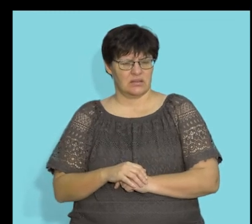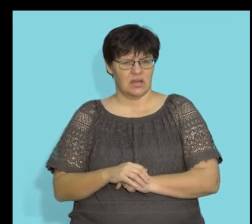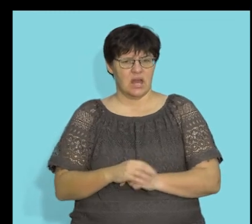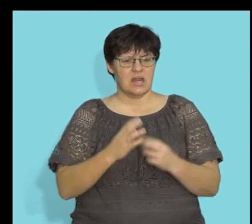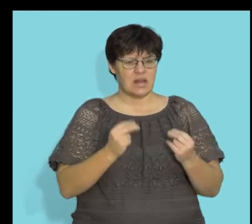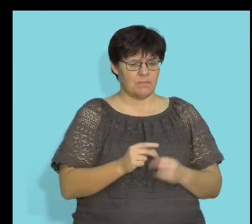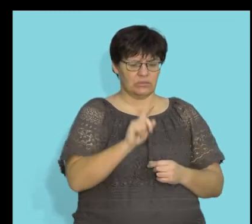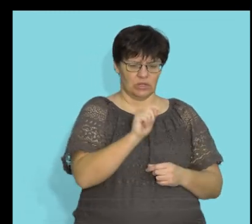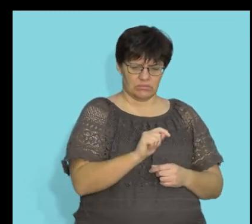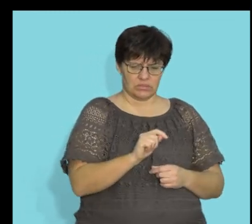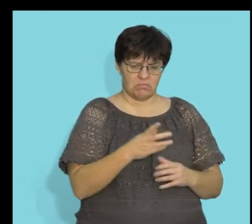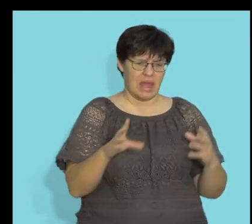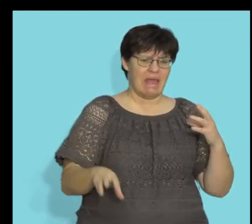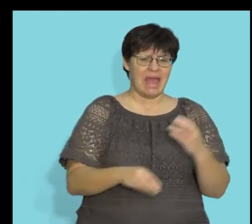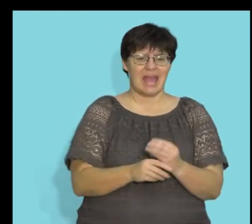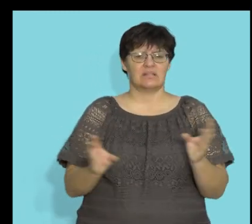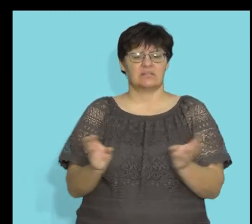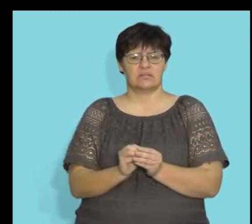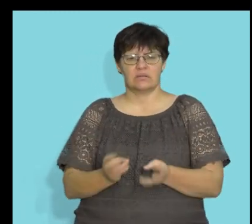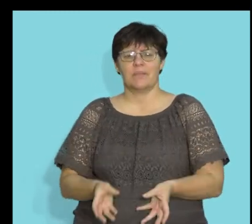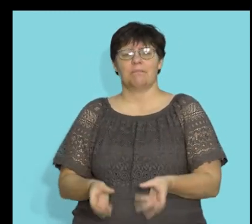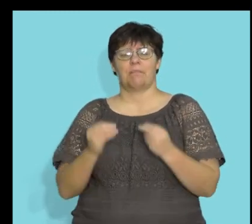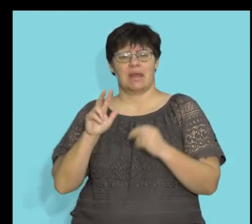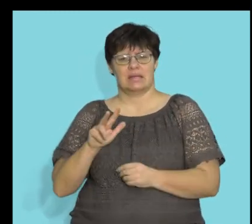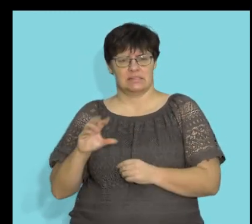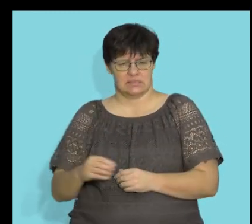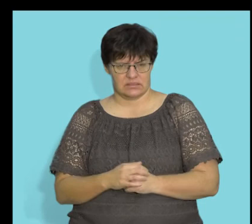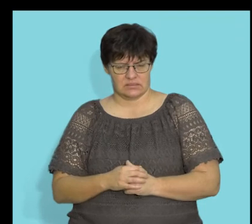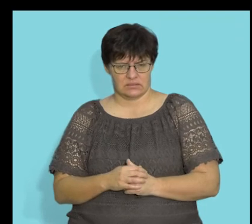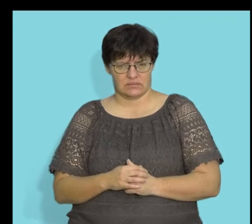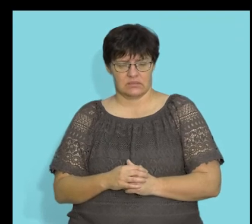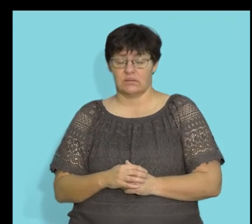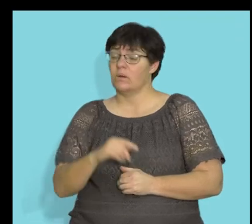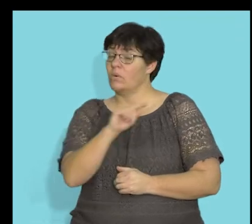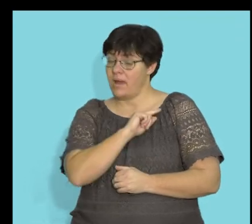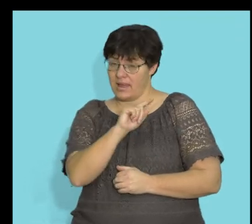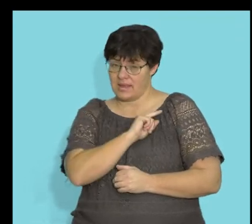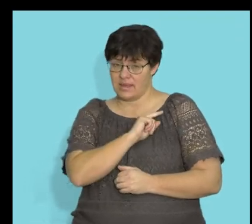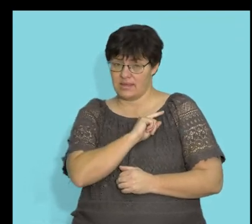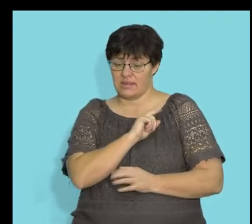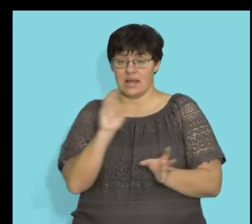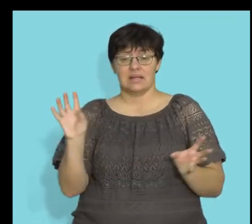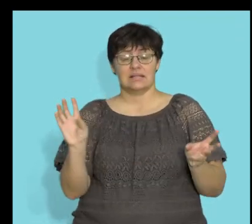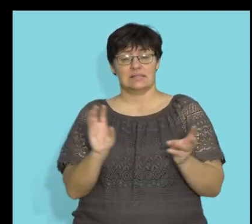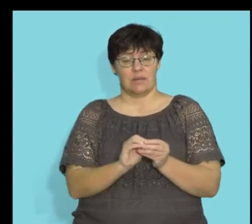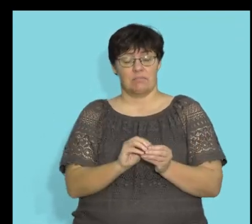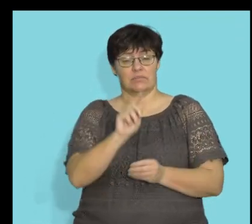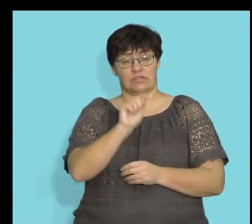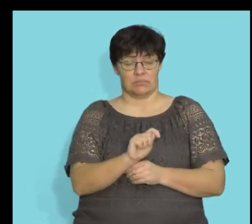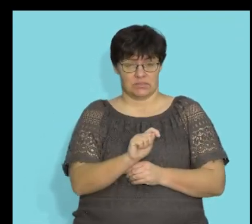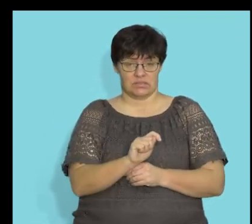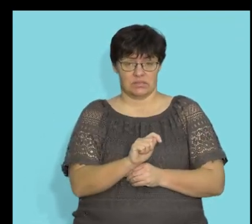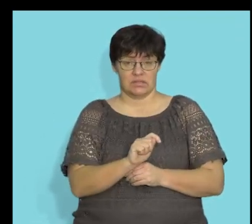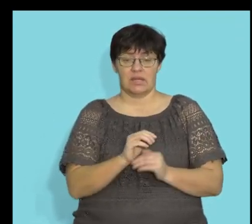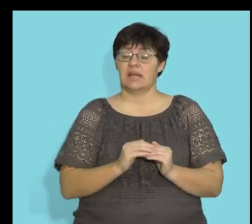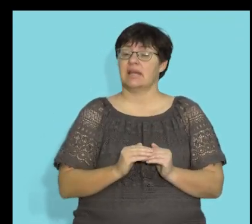two different numbers of terms that I can add together to get 80? And the reason for this is that the sum of the